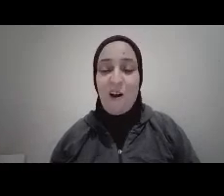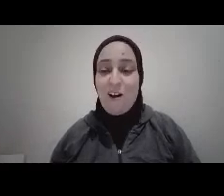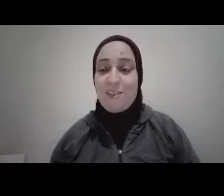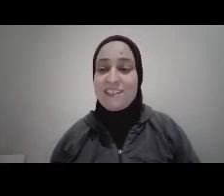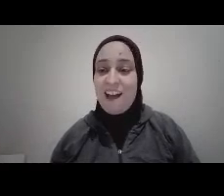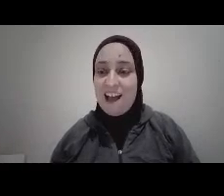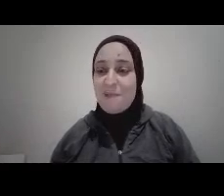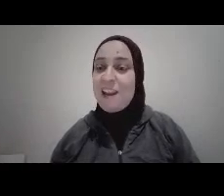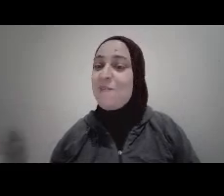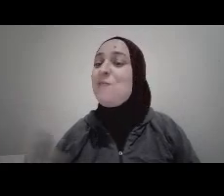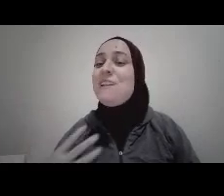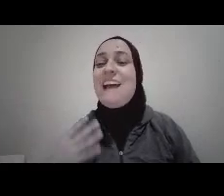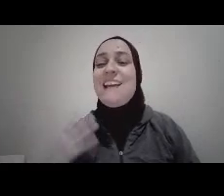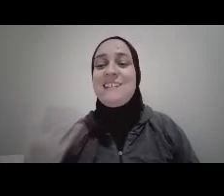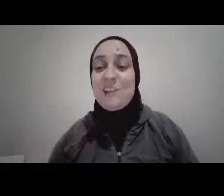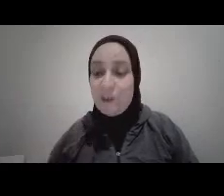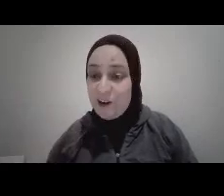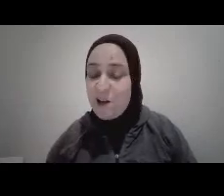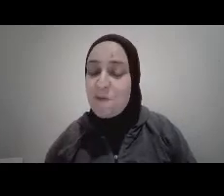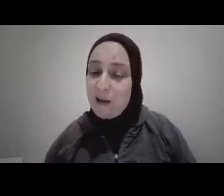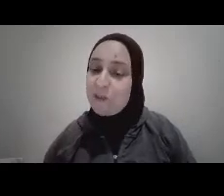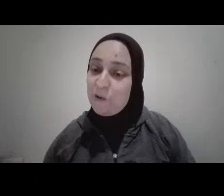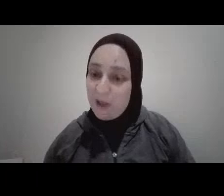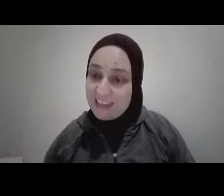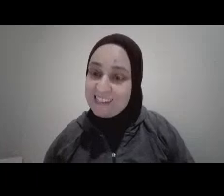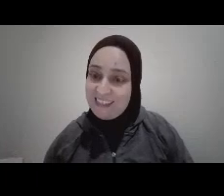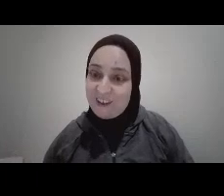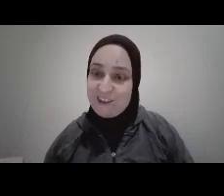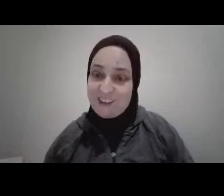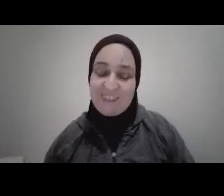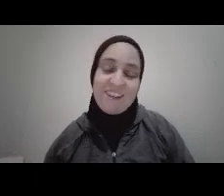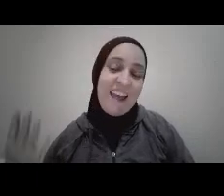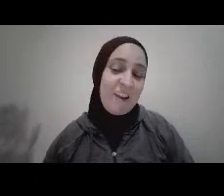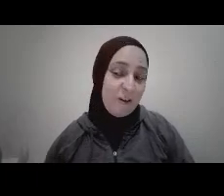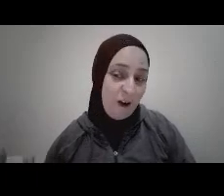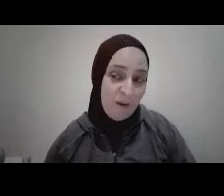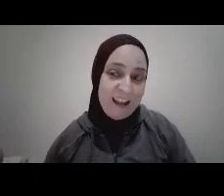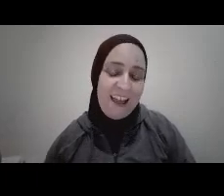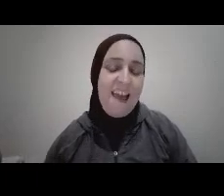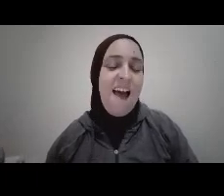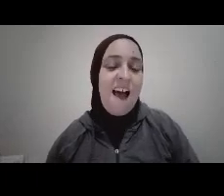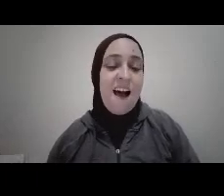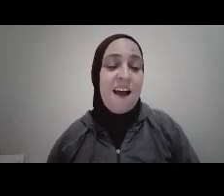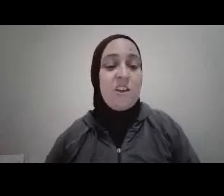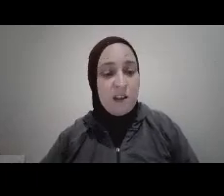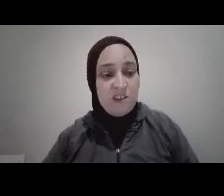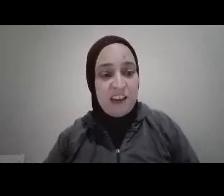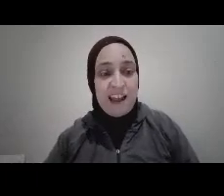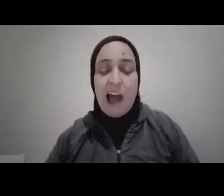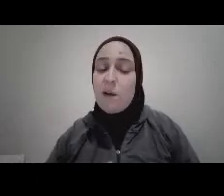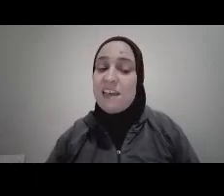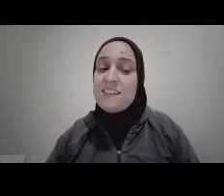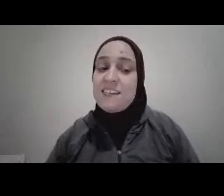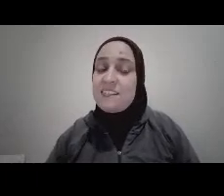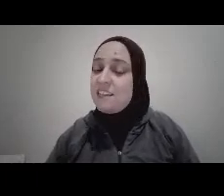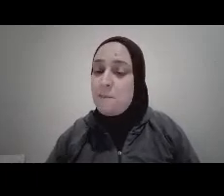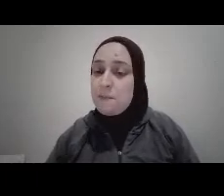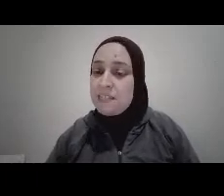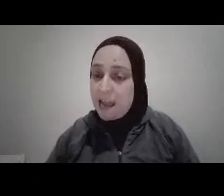changing all the time. And if you would like to learn about the ways that they're changing and growing, you can check out